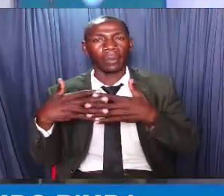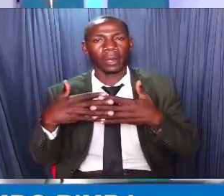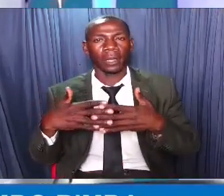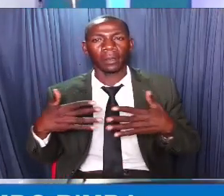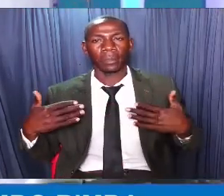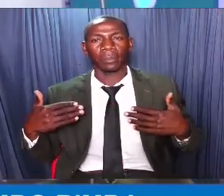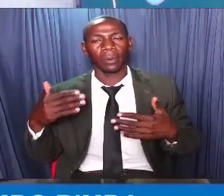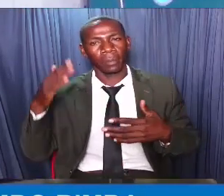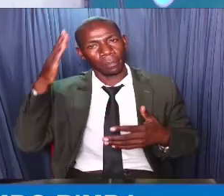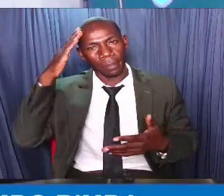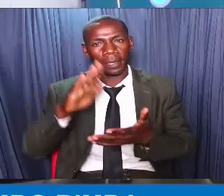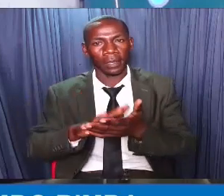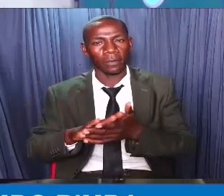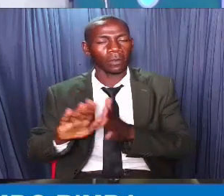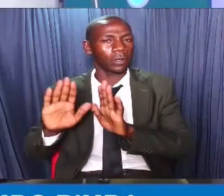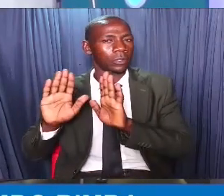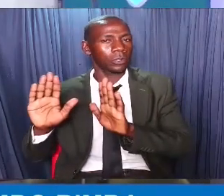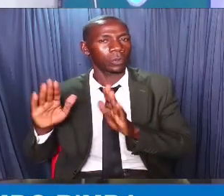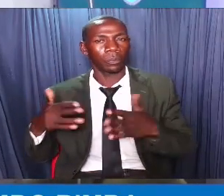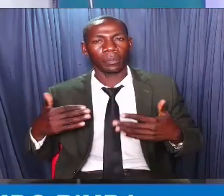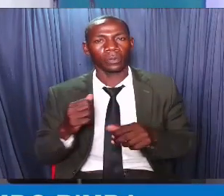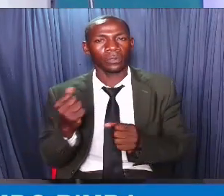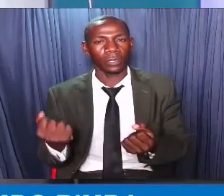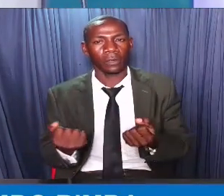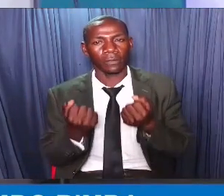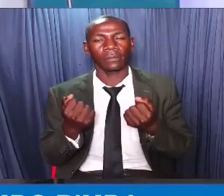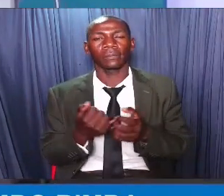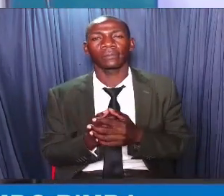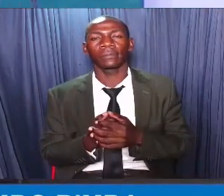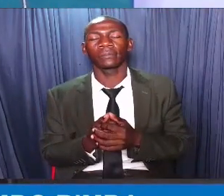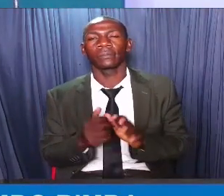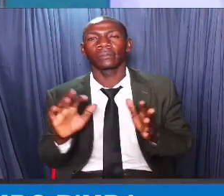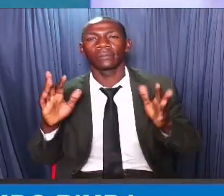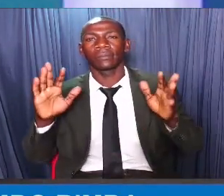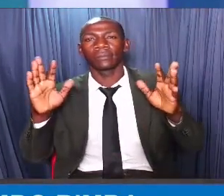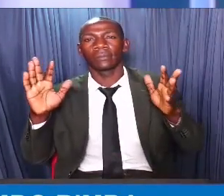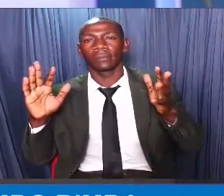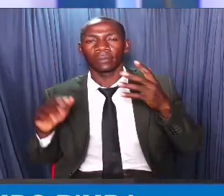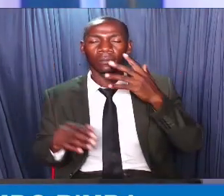in America will believe. Huwezi kuzuia watu wasiokuwa. You can't stop people from healing.